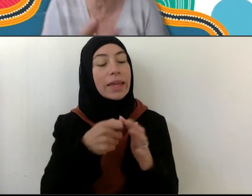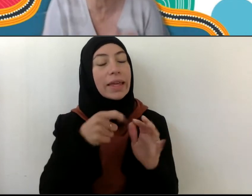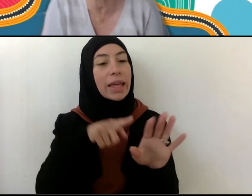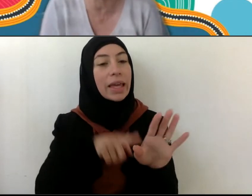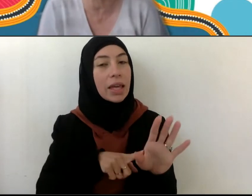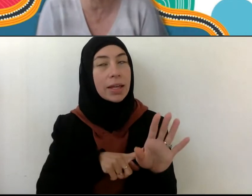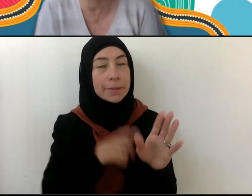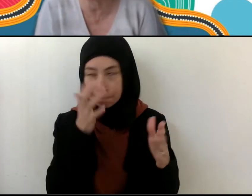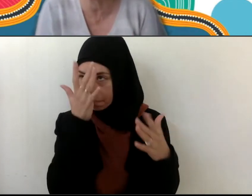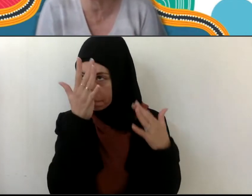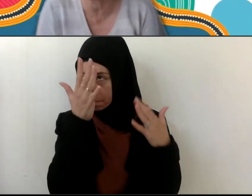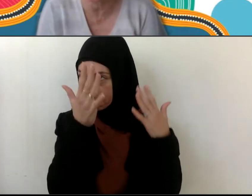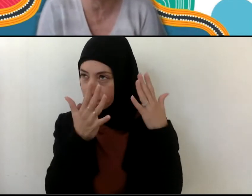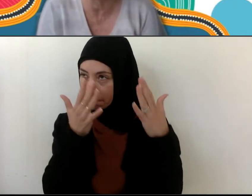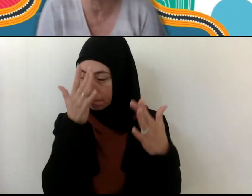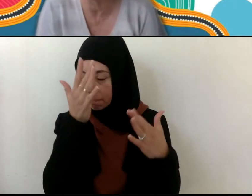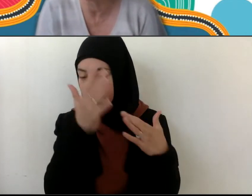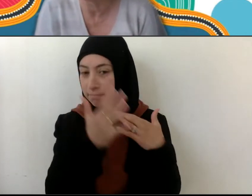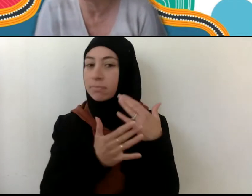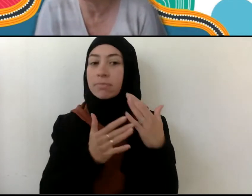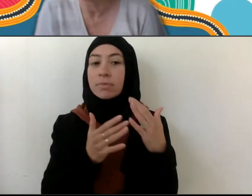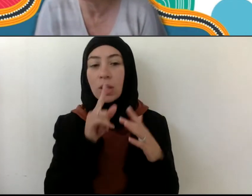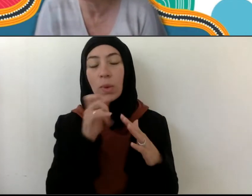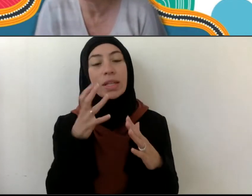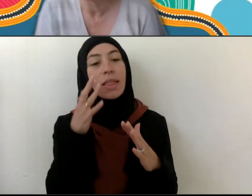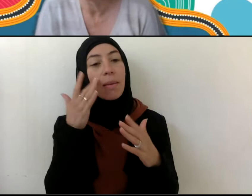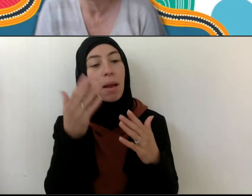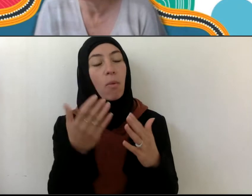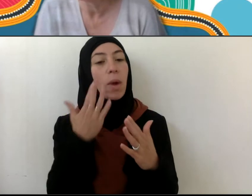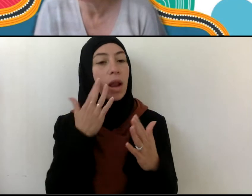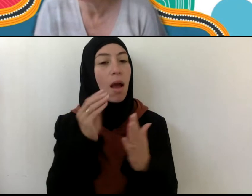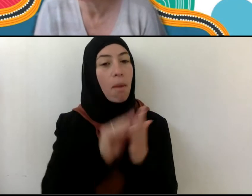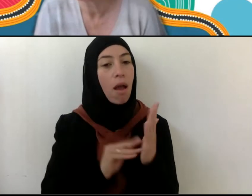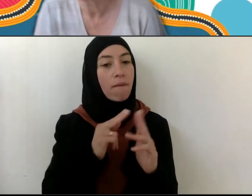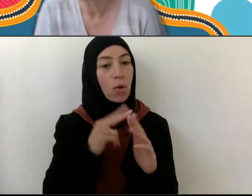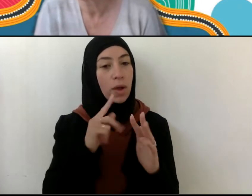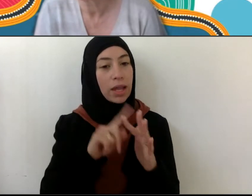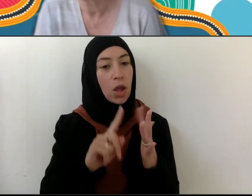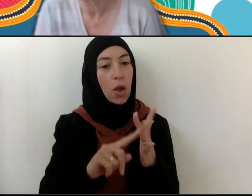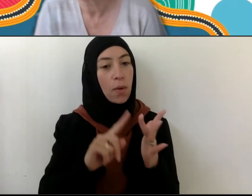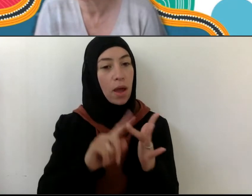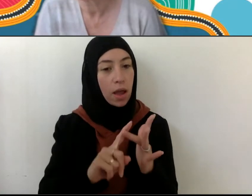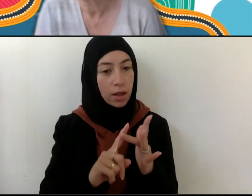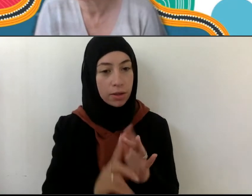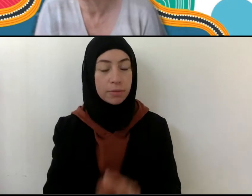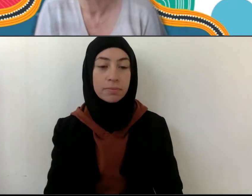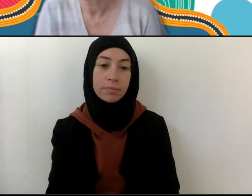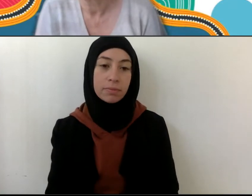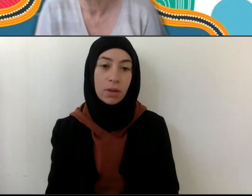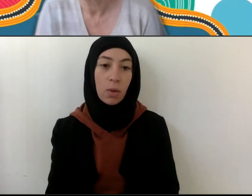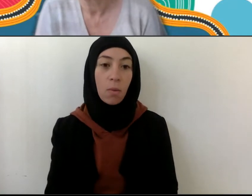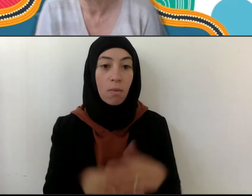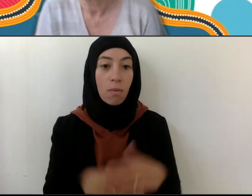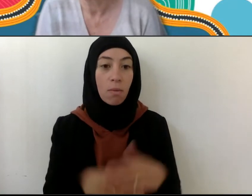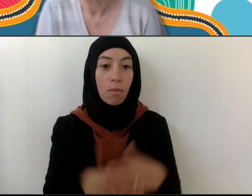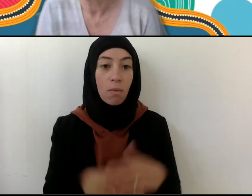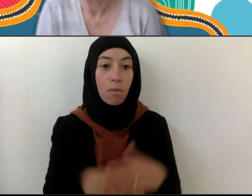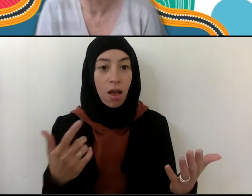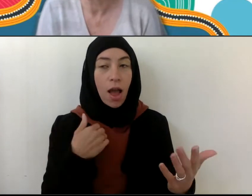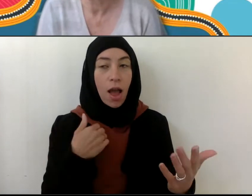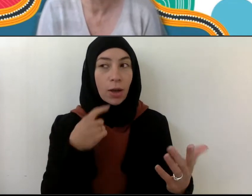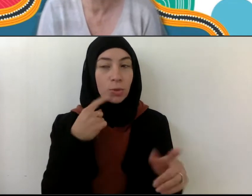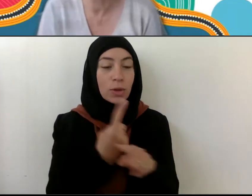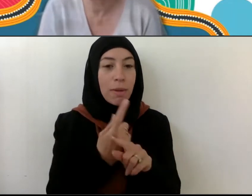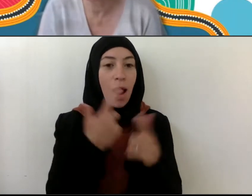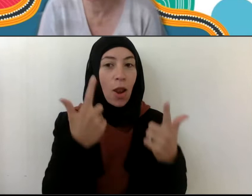share with this wonderful group of people we have? I guess, Elizabeth, I'm just conscious that I've probably pointed out all the tricky bits of